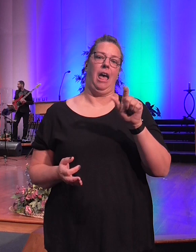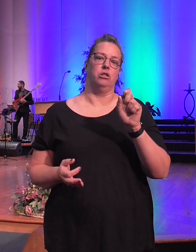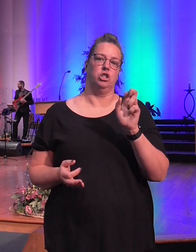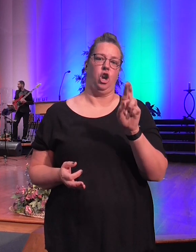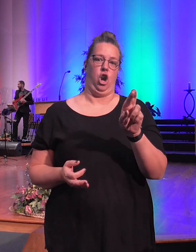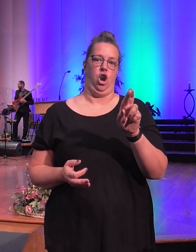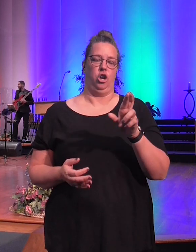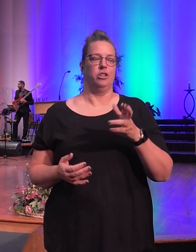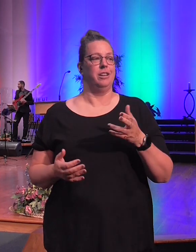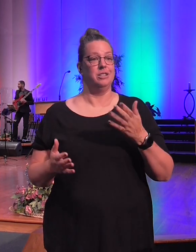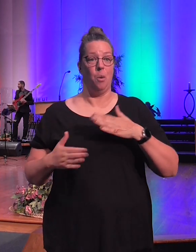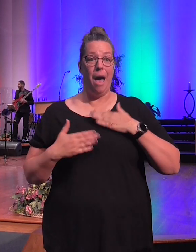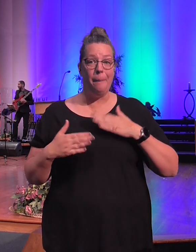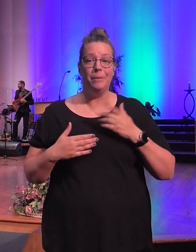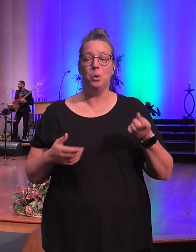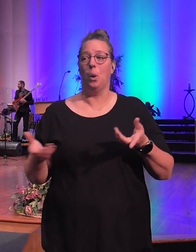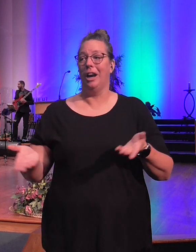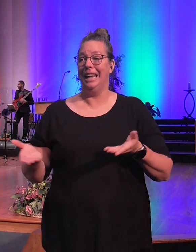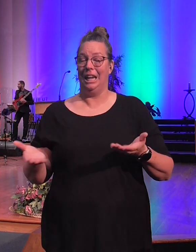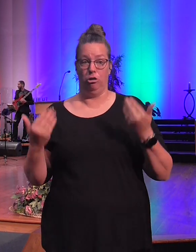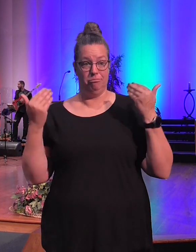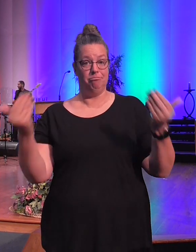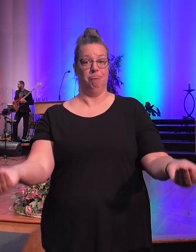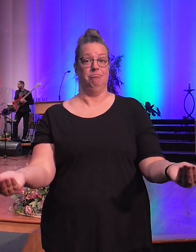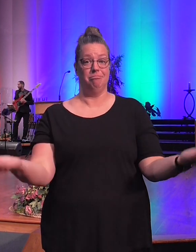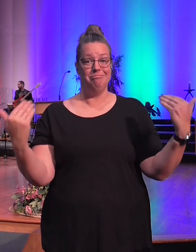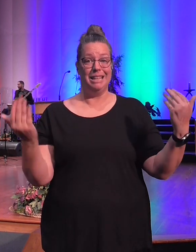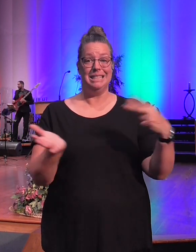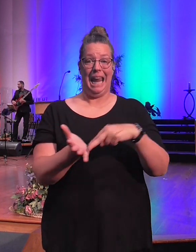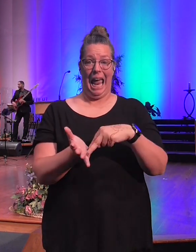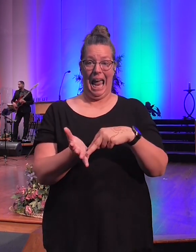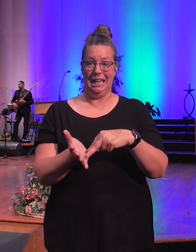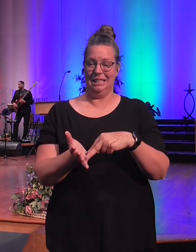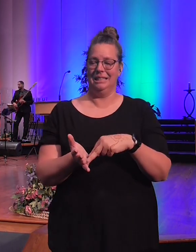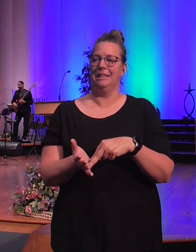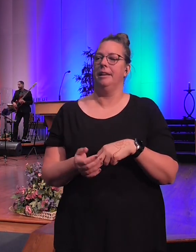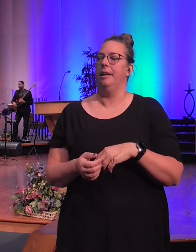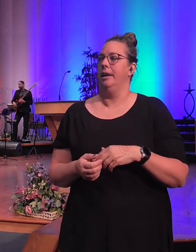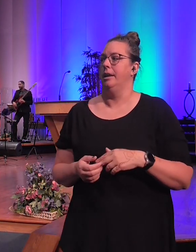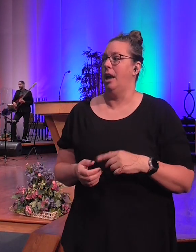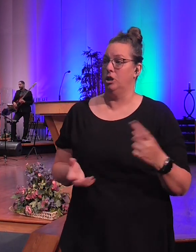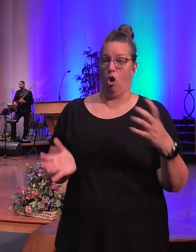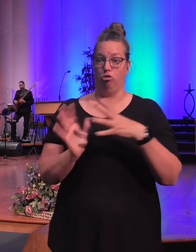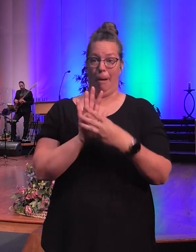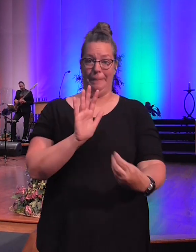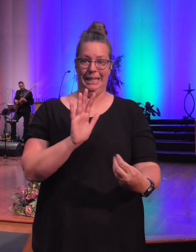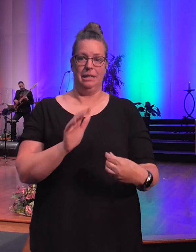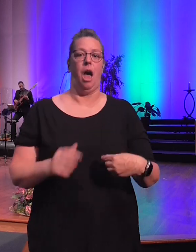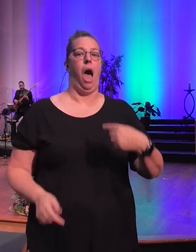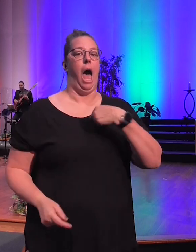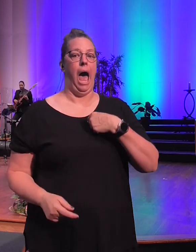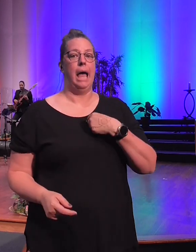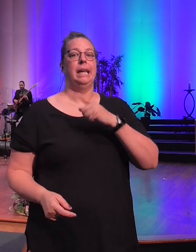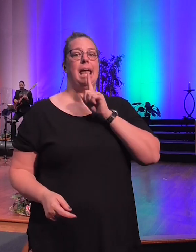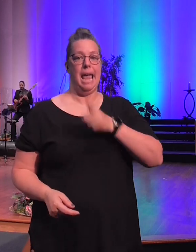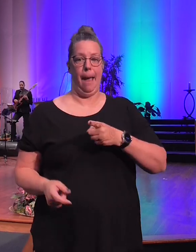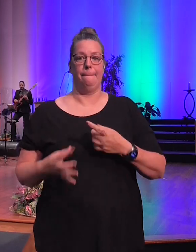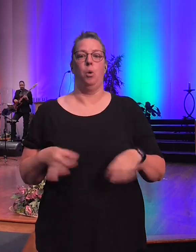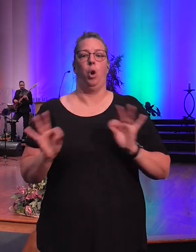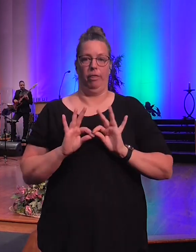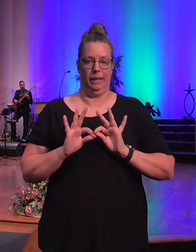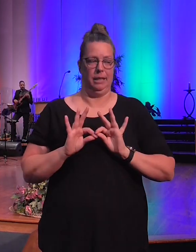invite everyone to stand. And Jackie, want to lead us in a benediction? So after me, say, I am worthy.